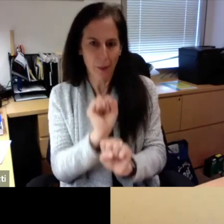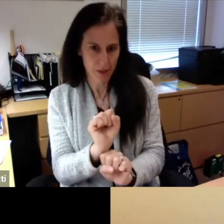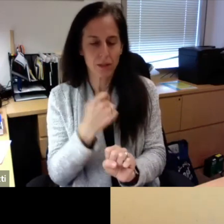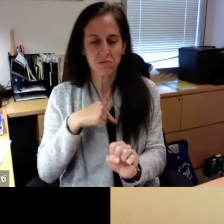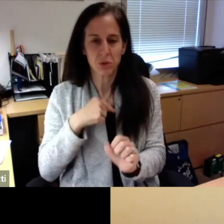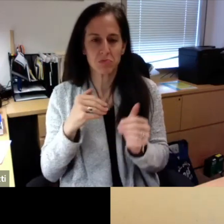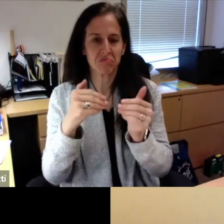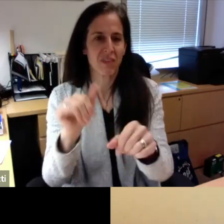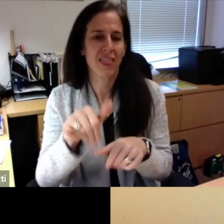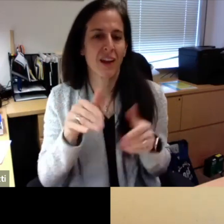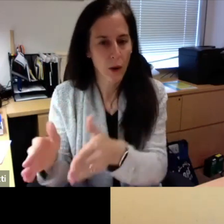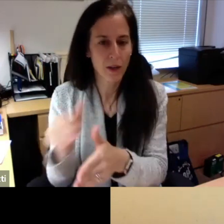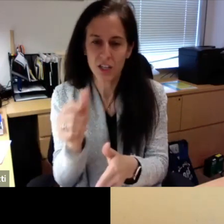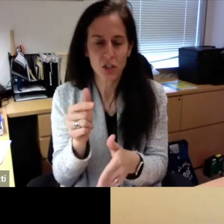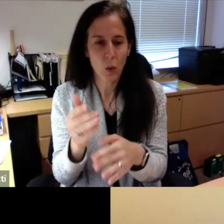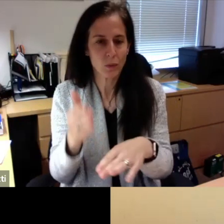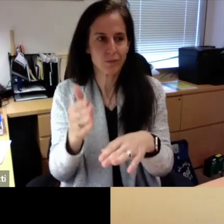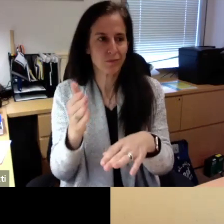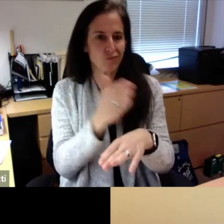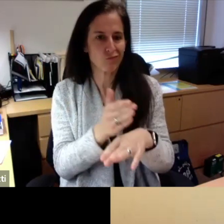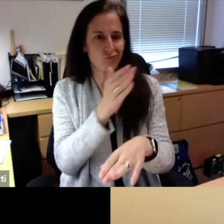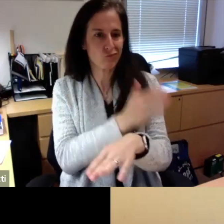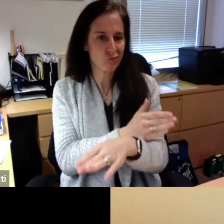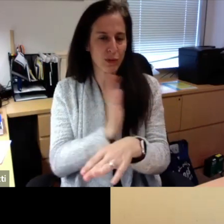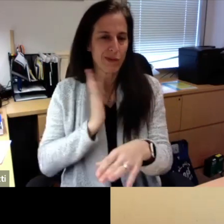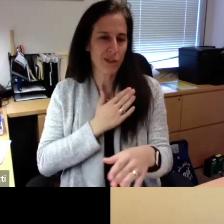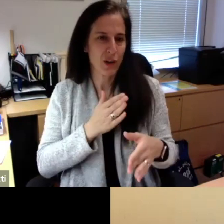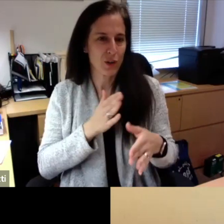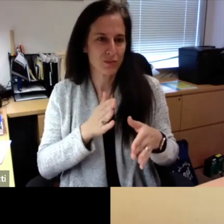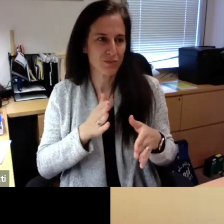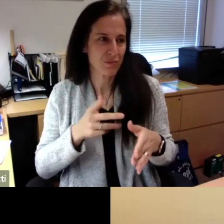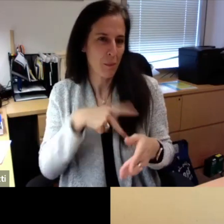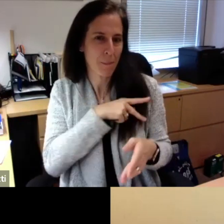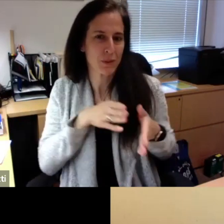that the right way, but yeah, it's just become habit where people have it's always been the way things have done.